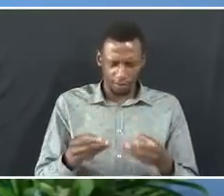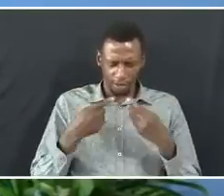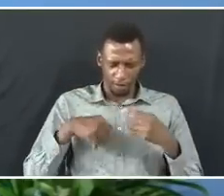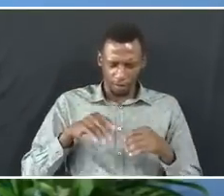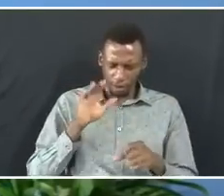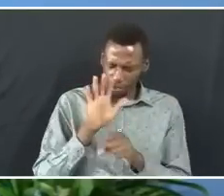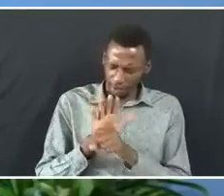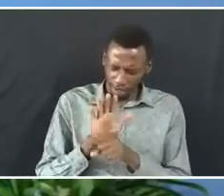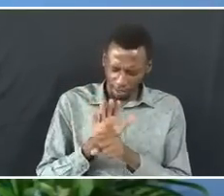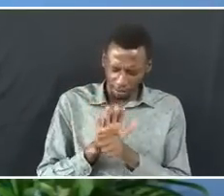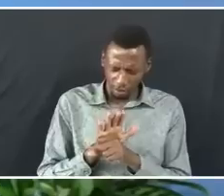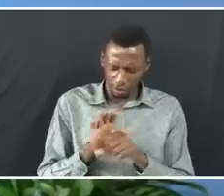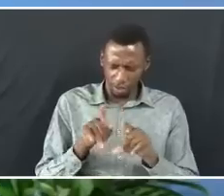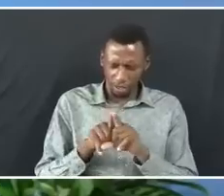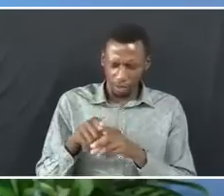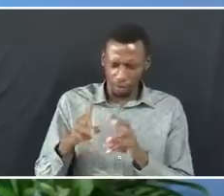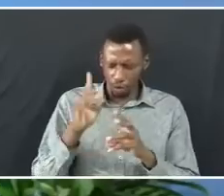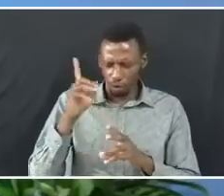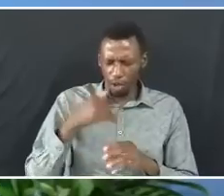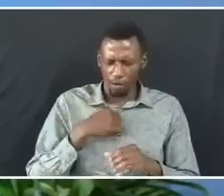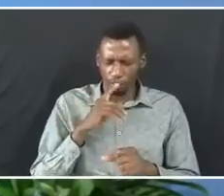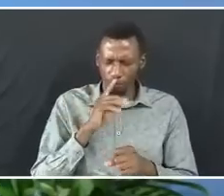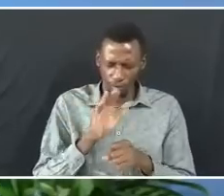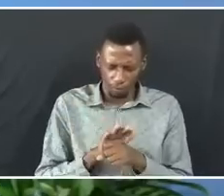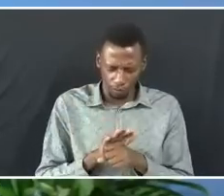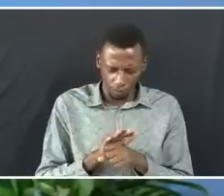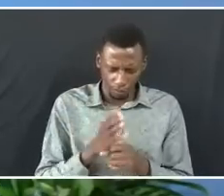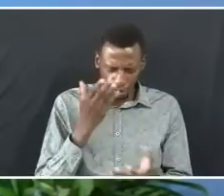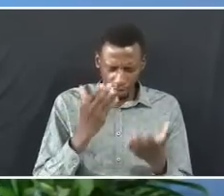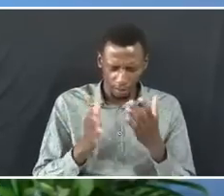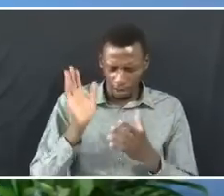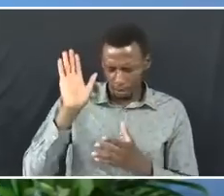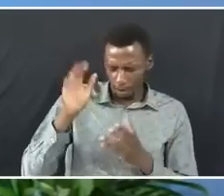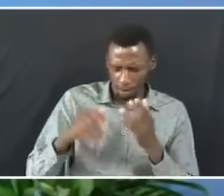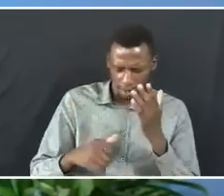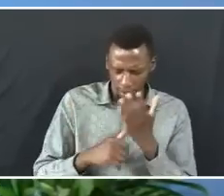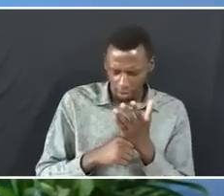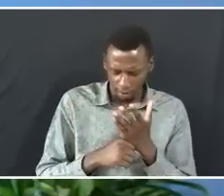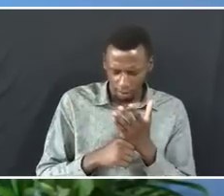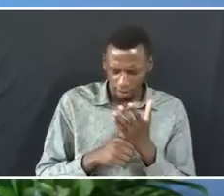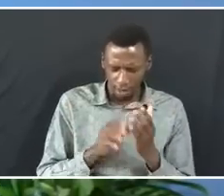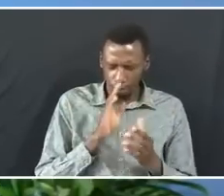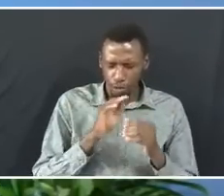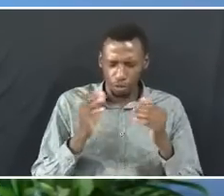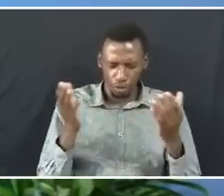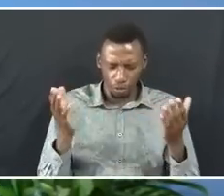you have promised. May your name forever be glorified.